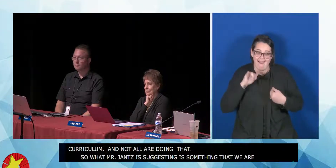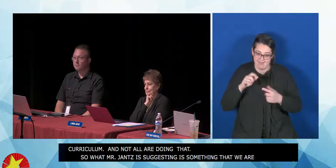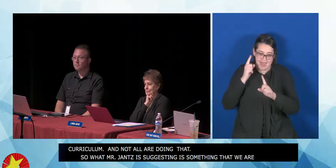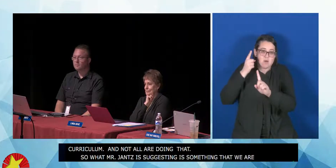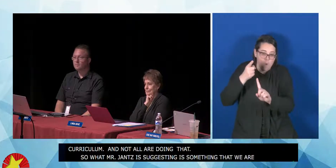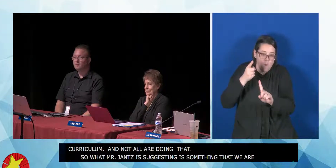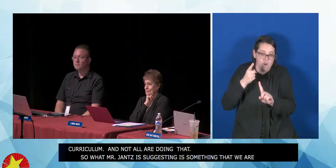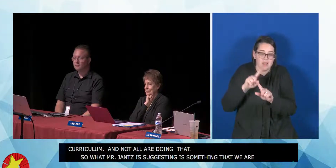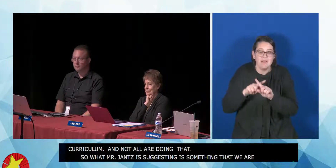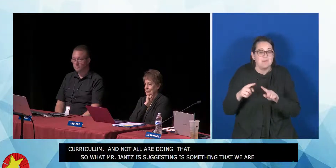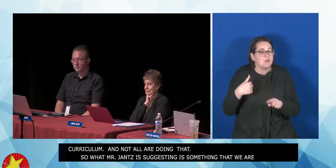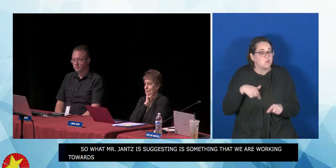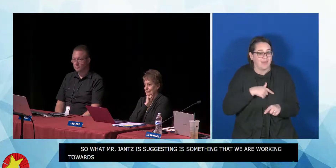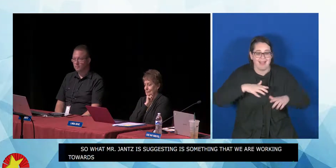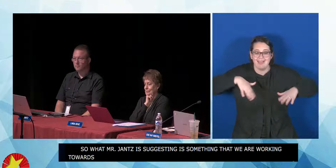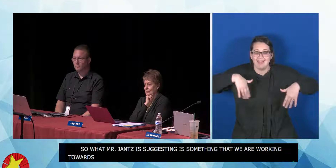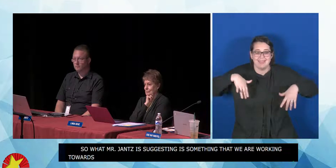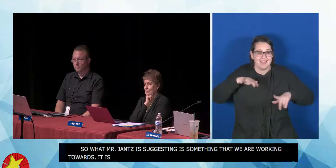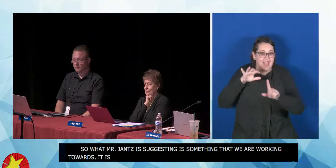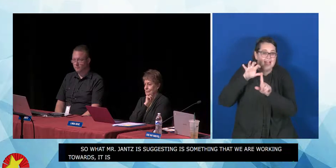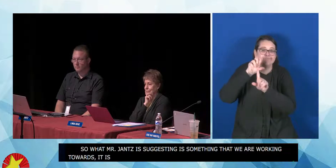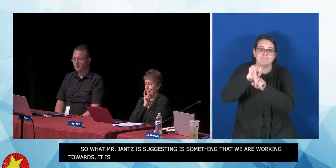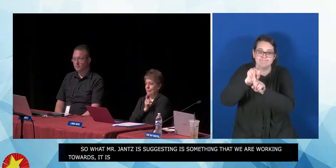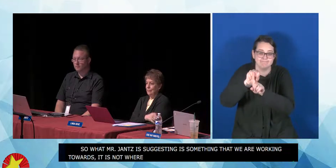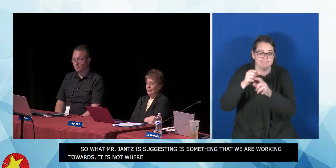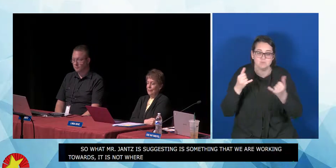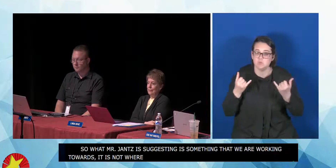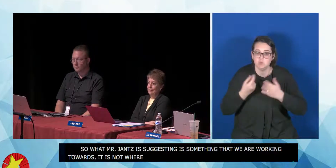at today.